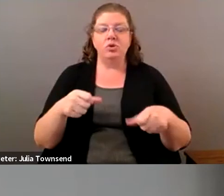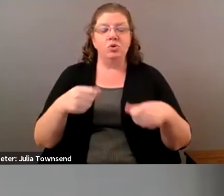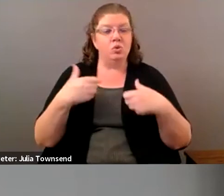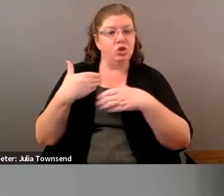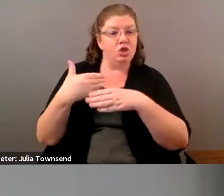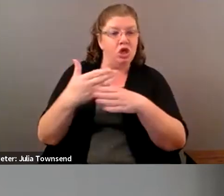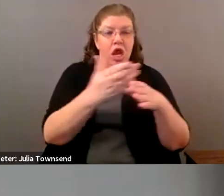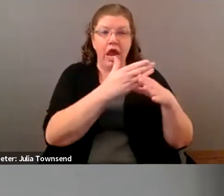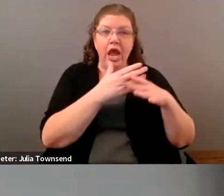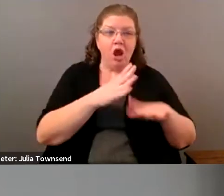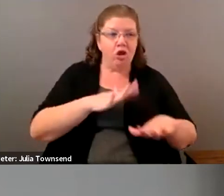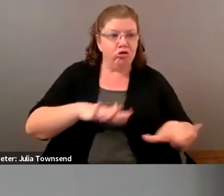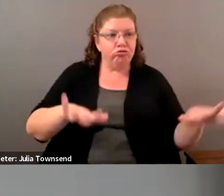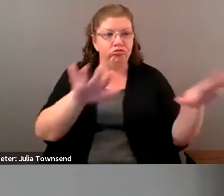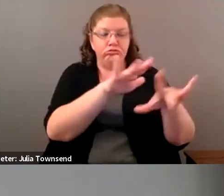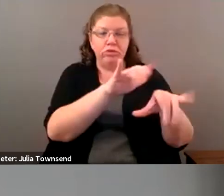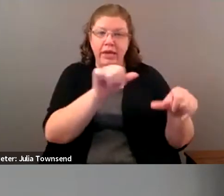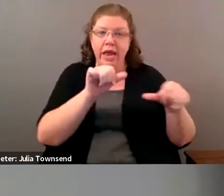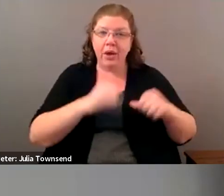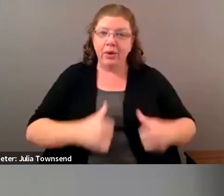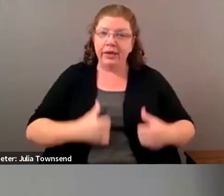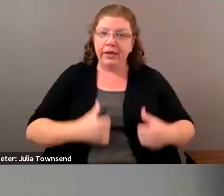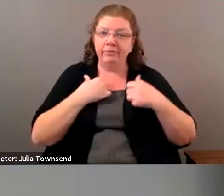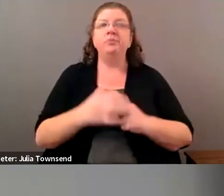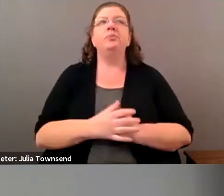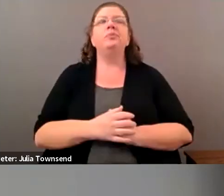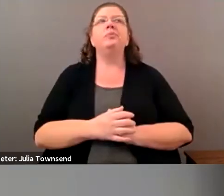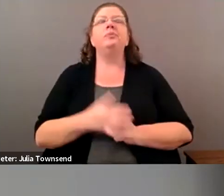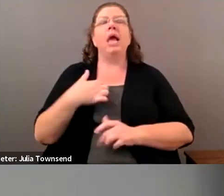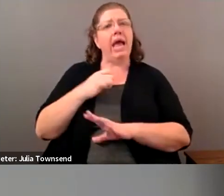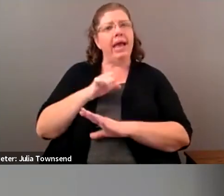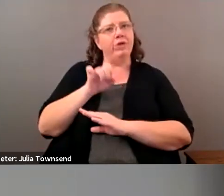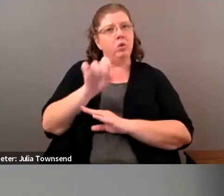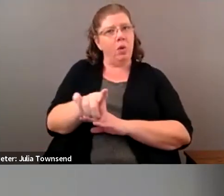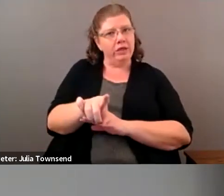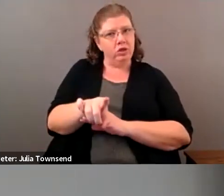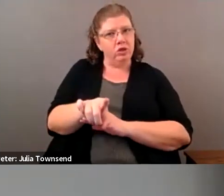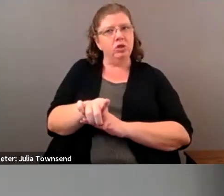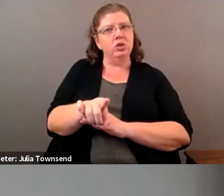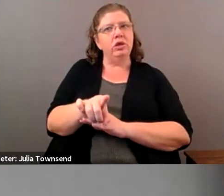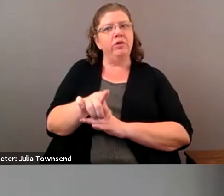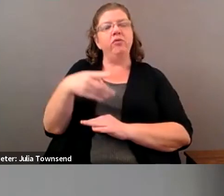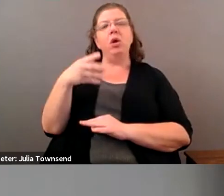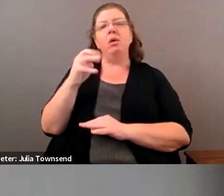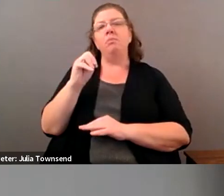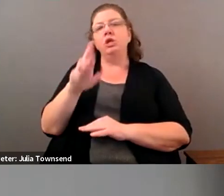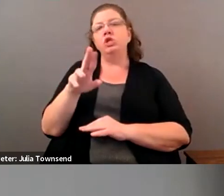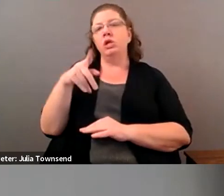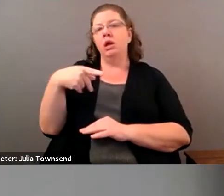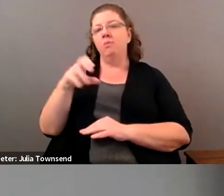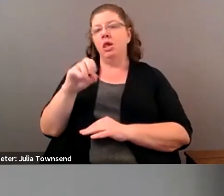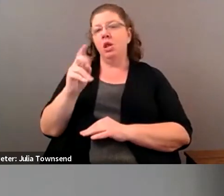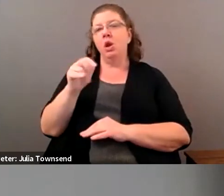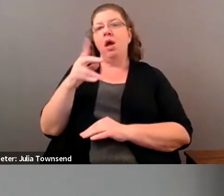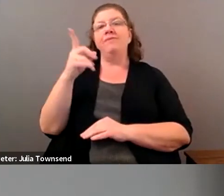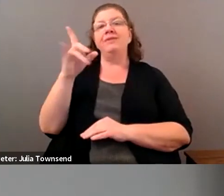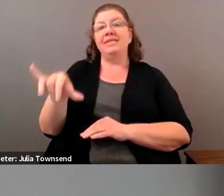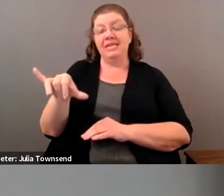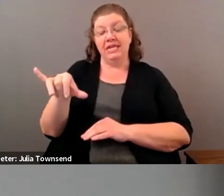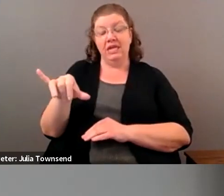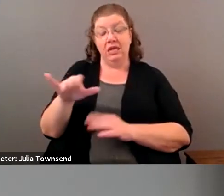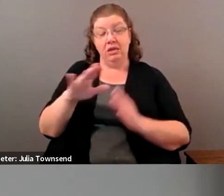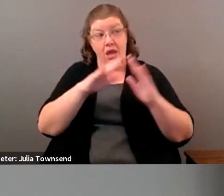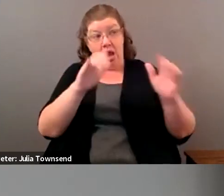the amenities. I have a question about for Mr. Polanski with the Housing Authority.